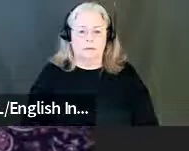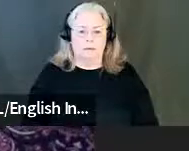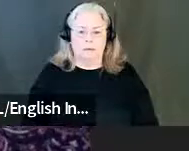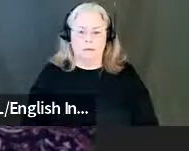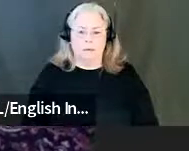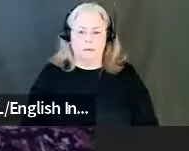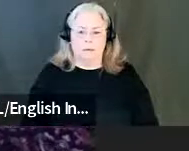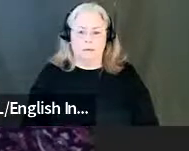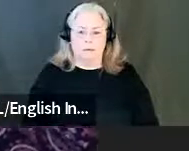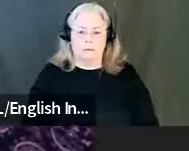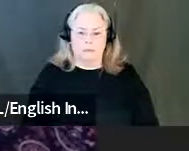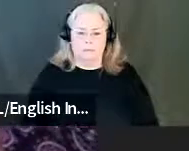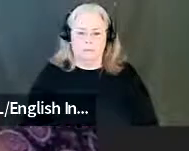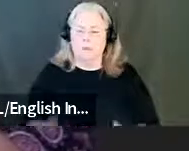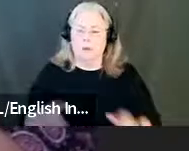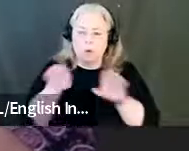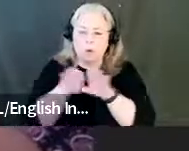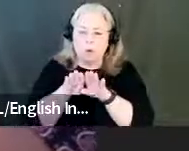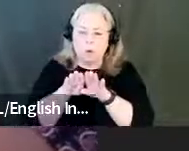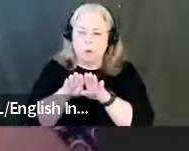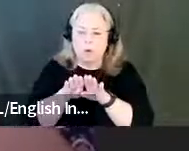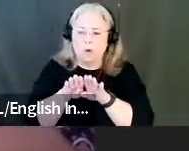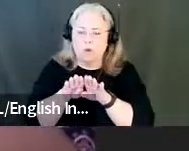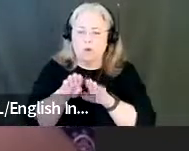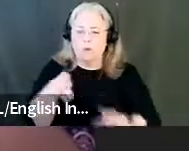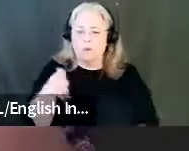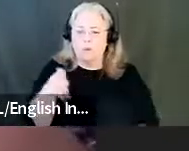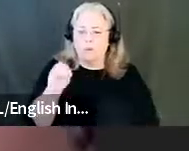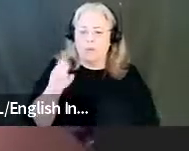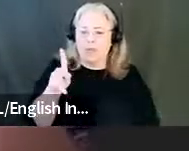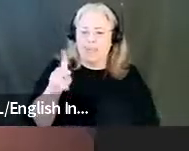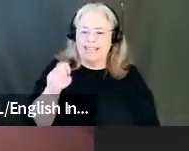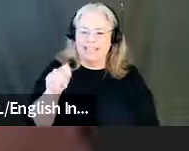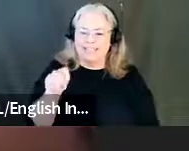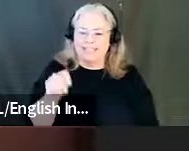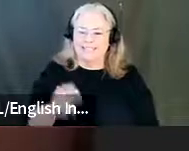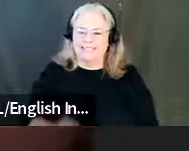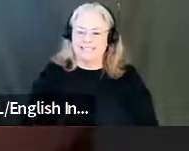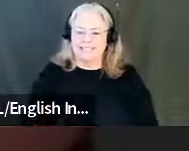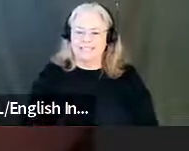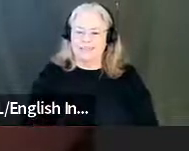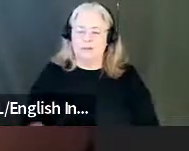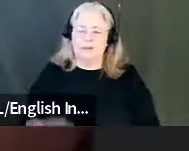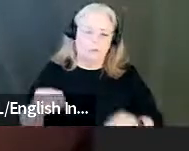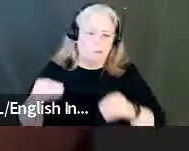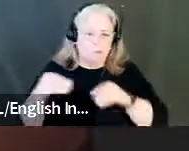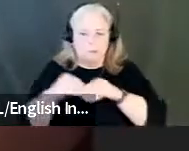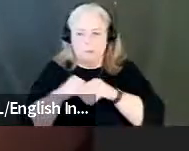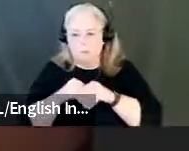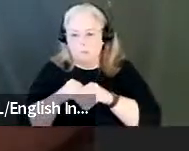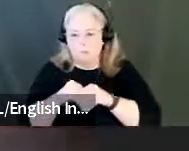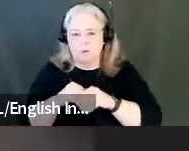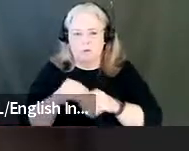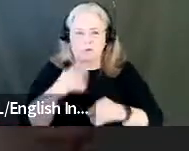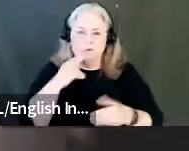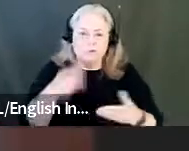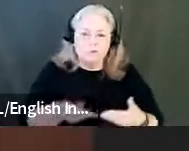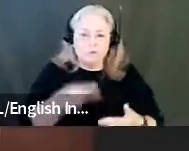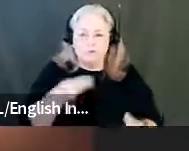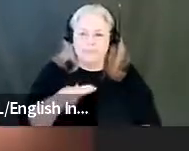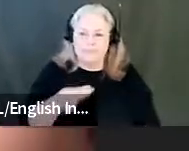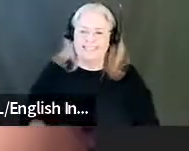here. So my pocket is now closed off, and now I can put my spoon in